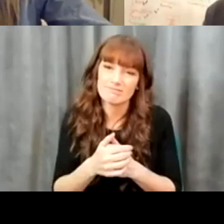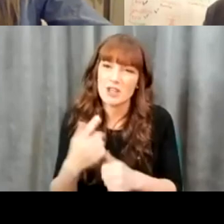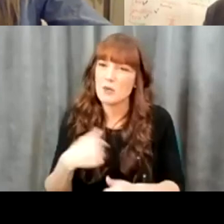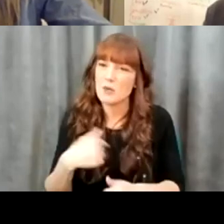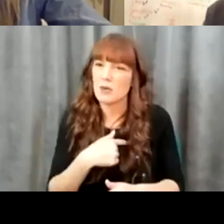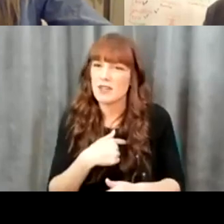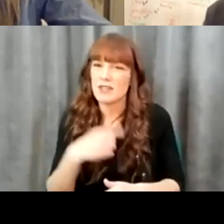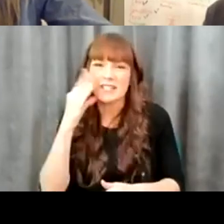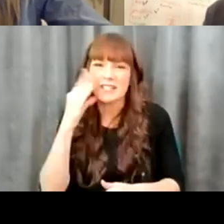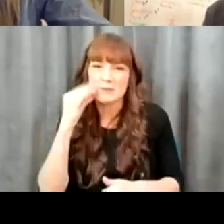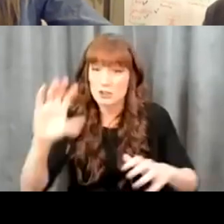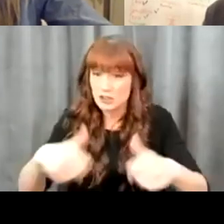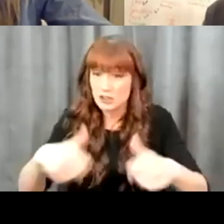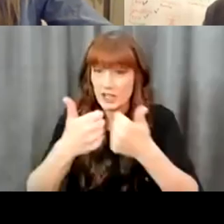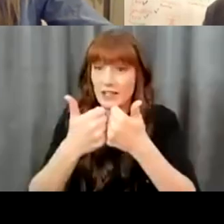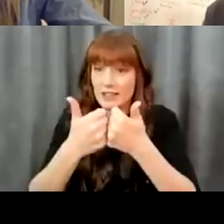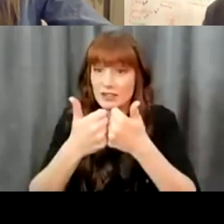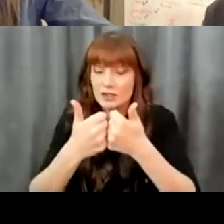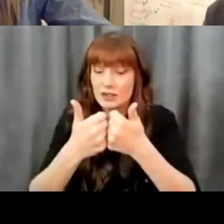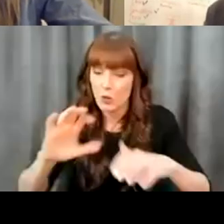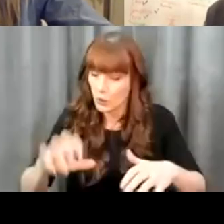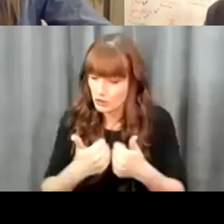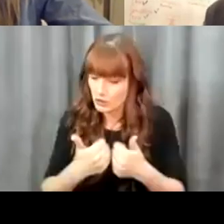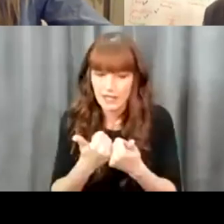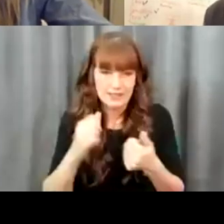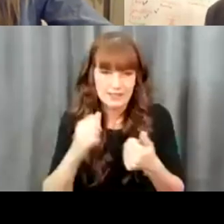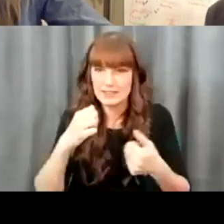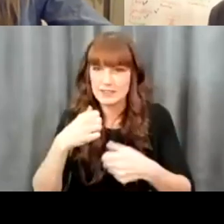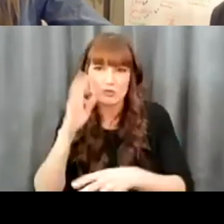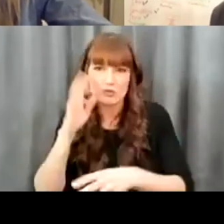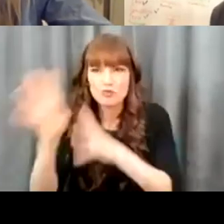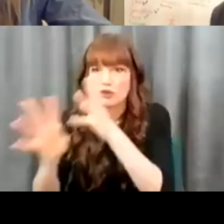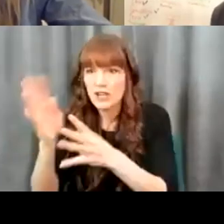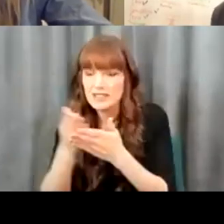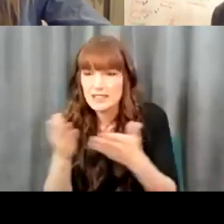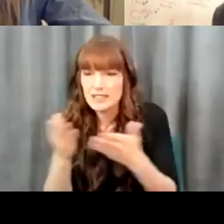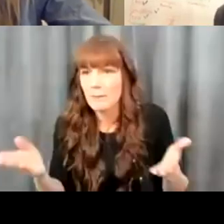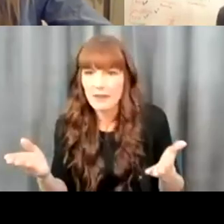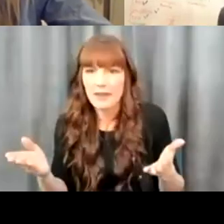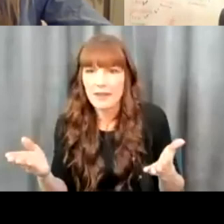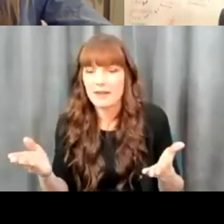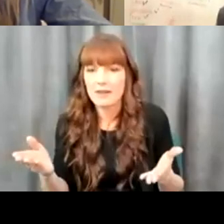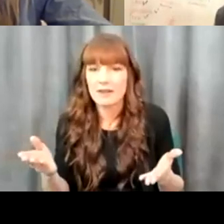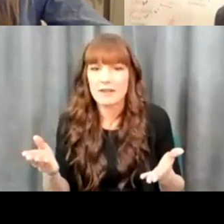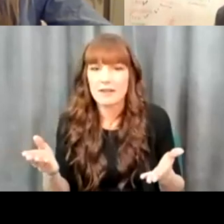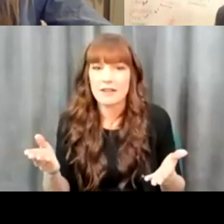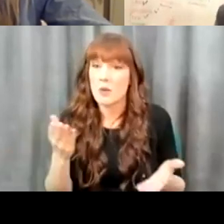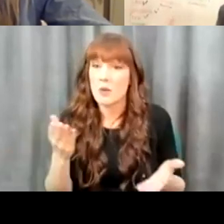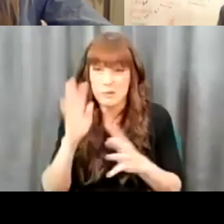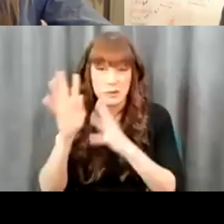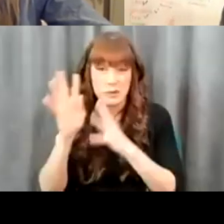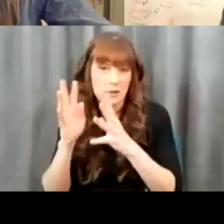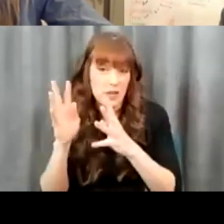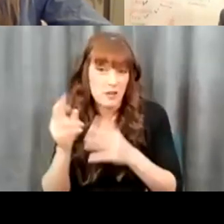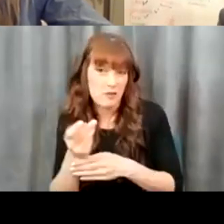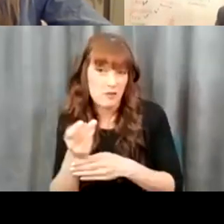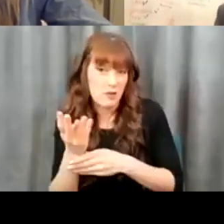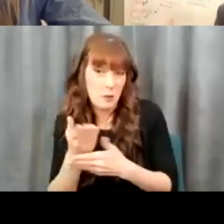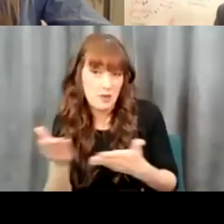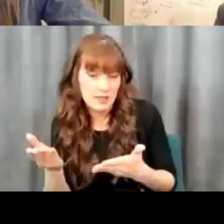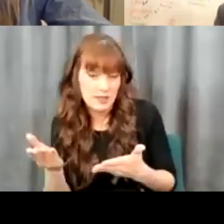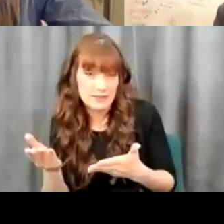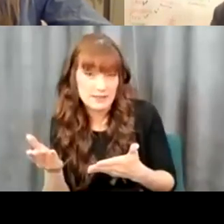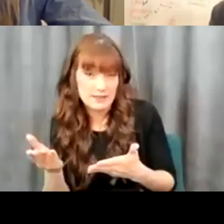challenged to make anything, and so therefore we will probably make fewer things, I think the